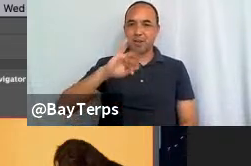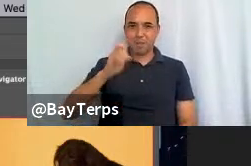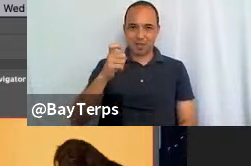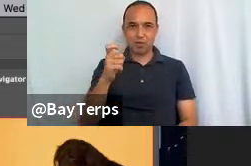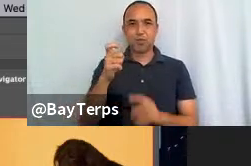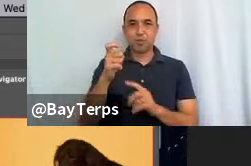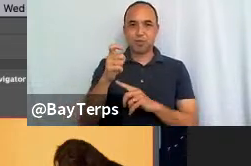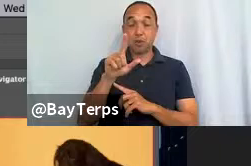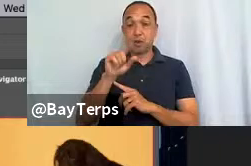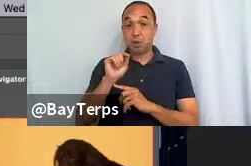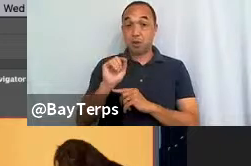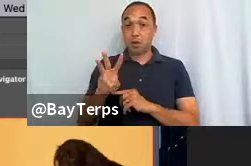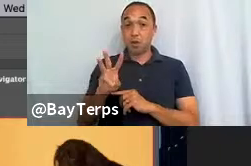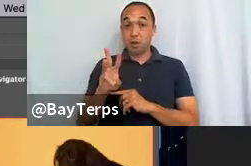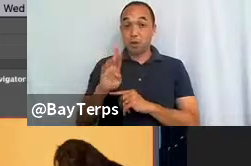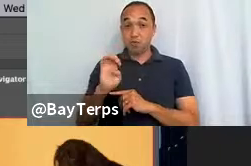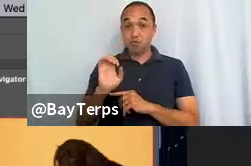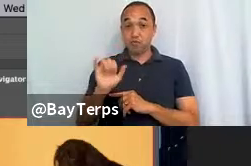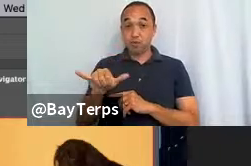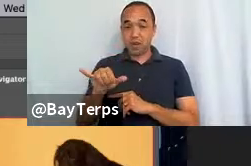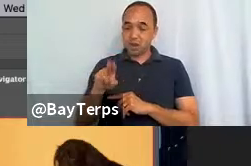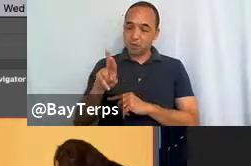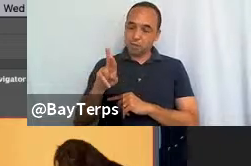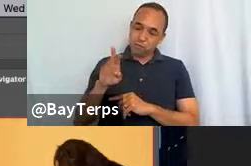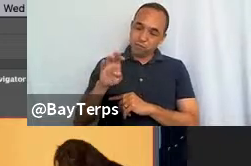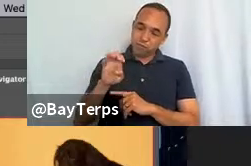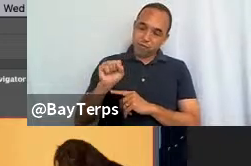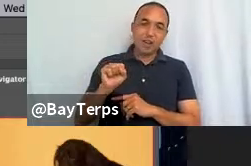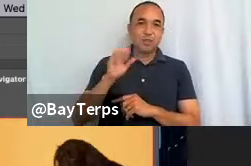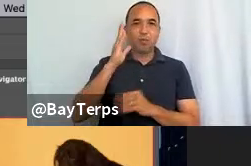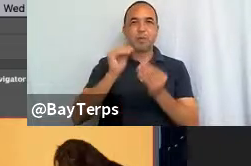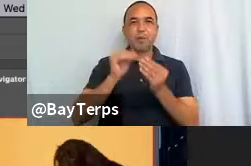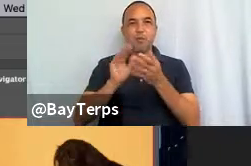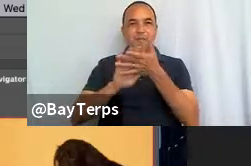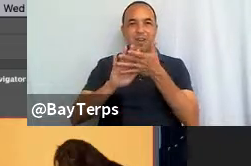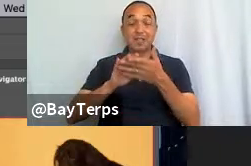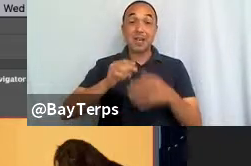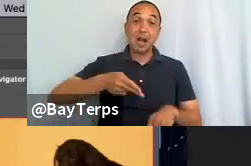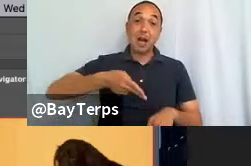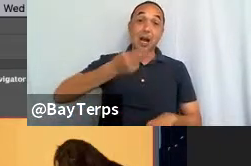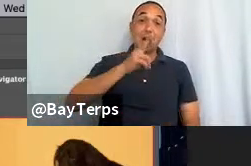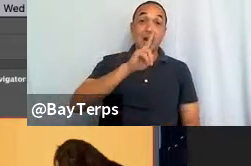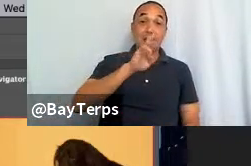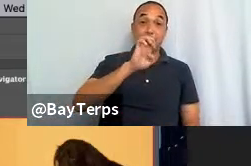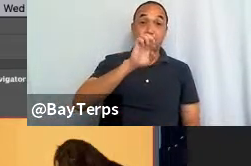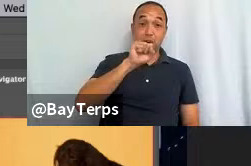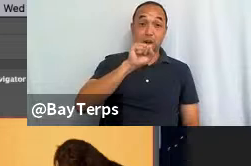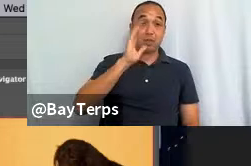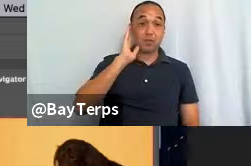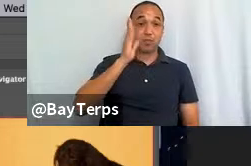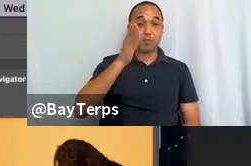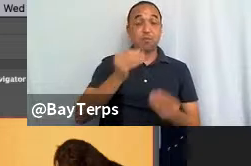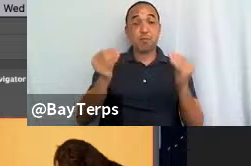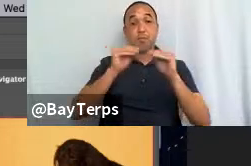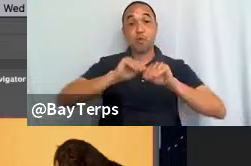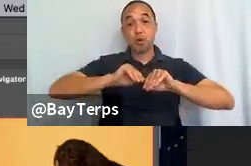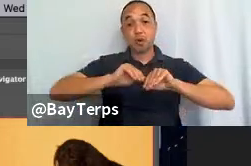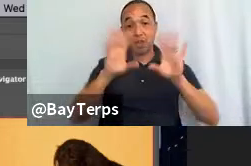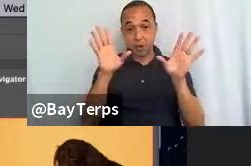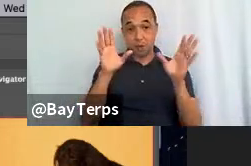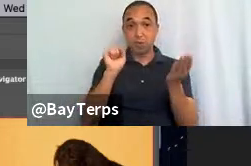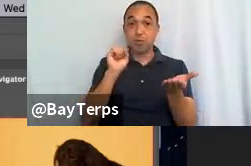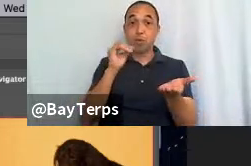resolution is going to give you that fuzzy pixelated appearance, and a higher resolution will be clearer. So if